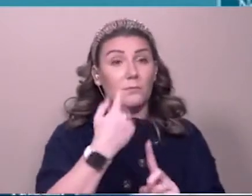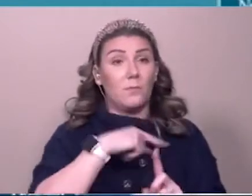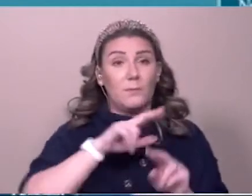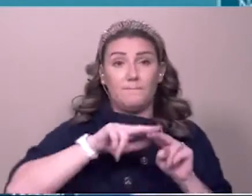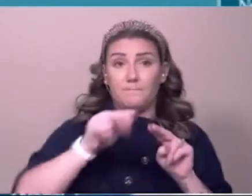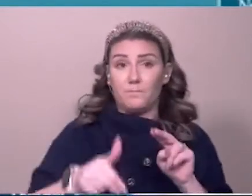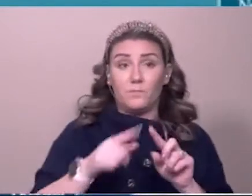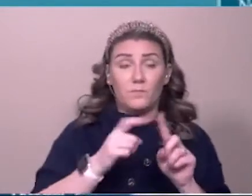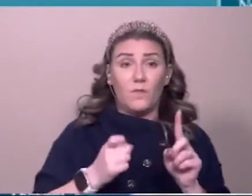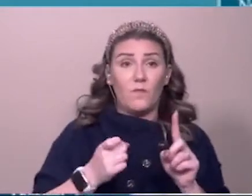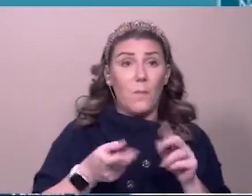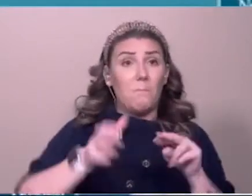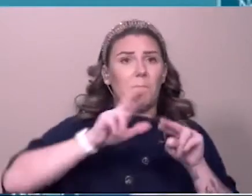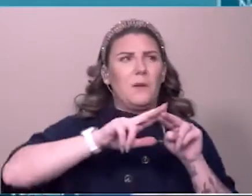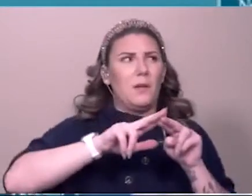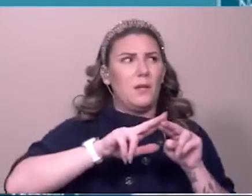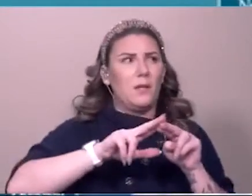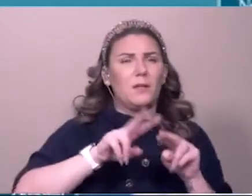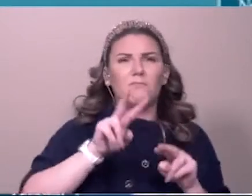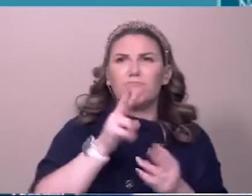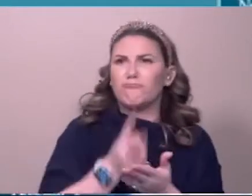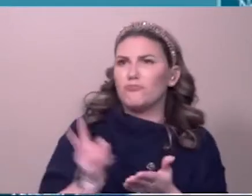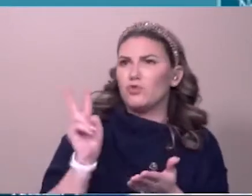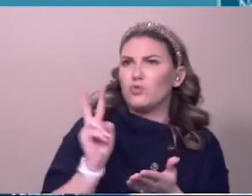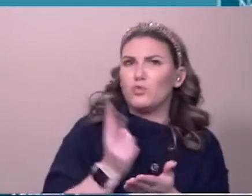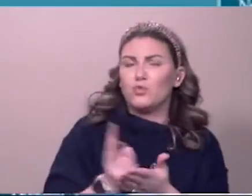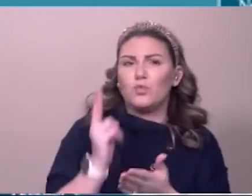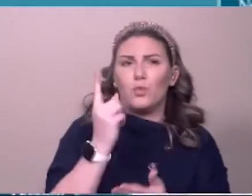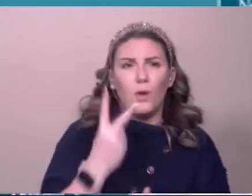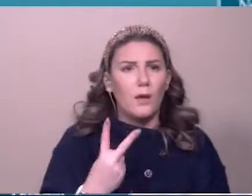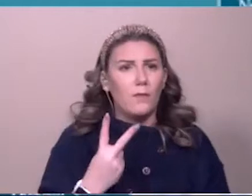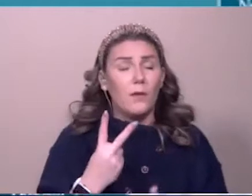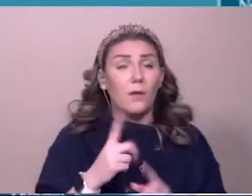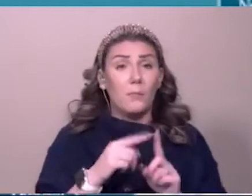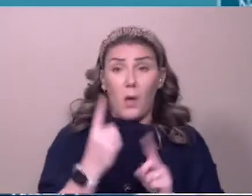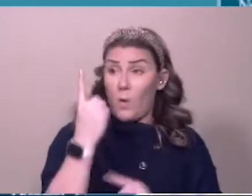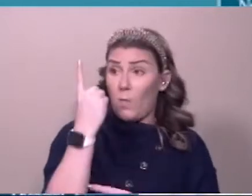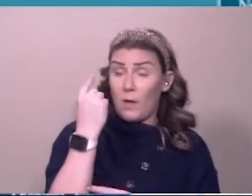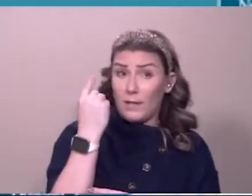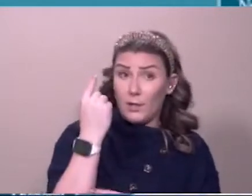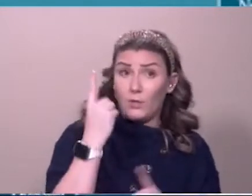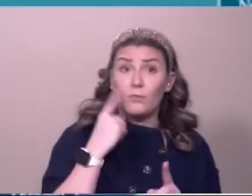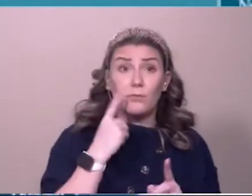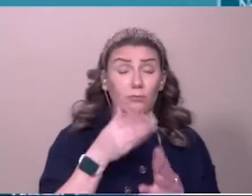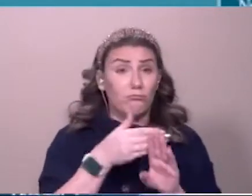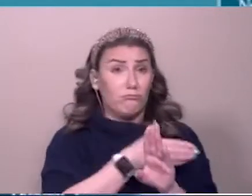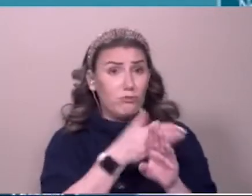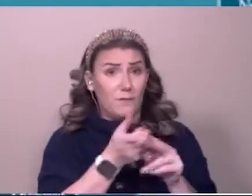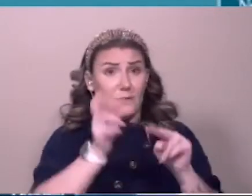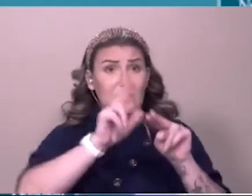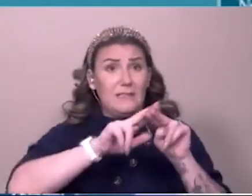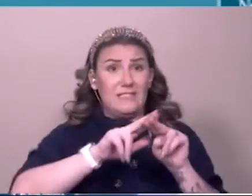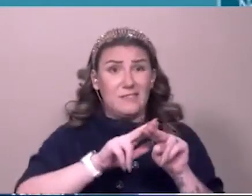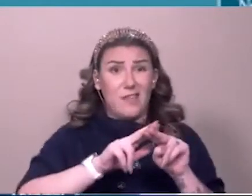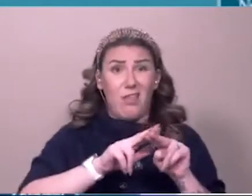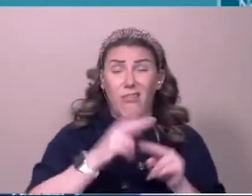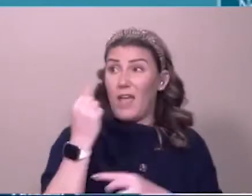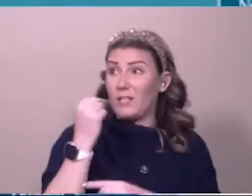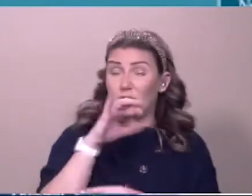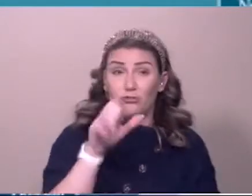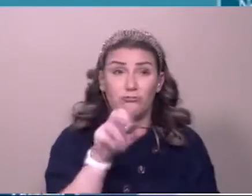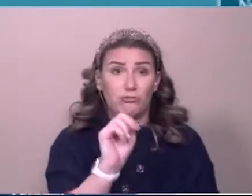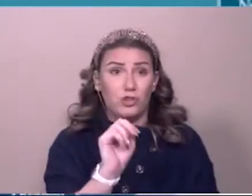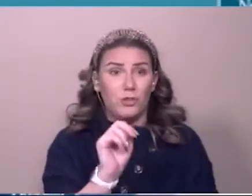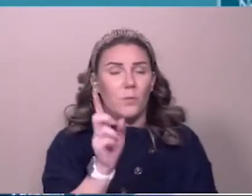peak 2.5 weeks ago. But if we look back a year ago, the previous peak last January, that's right where we are